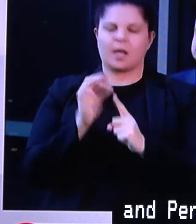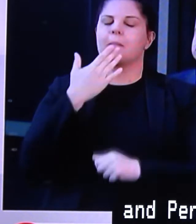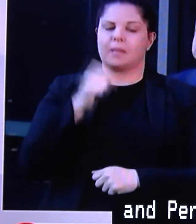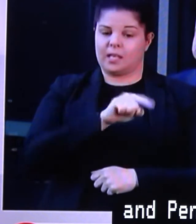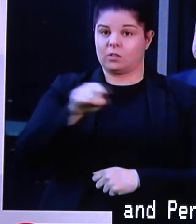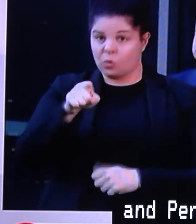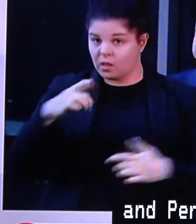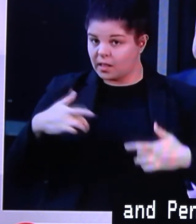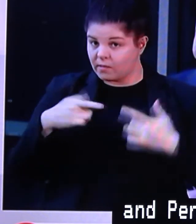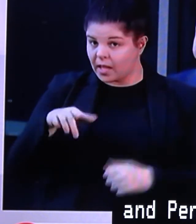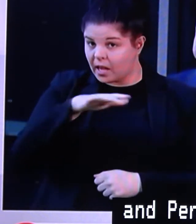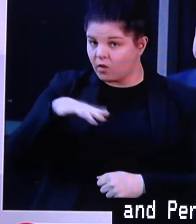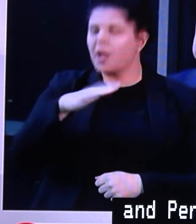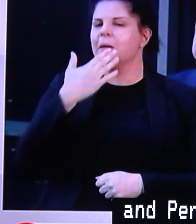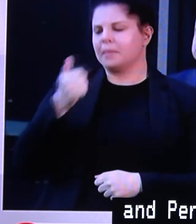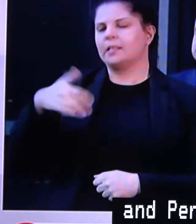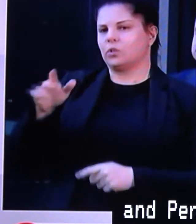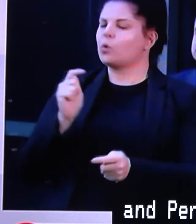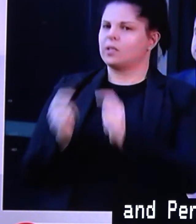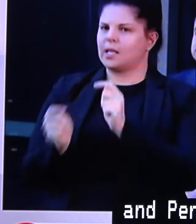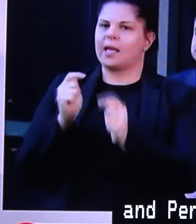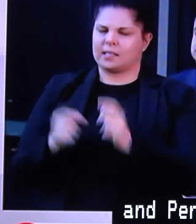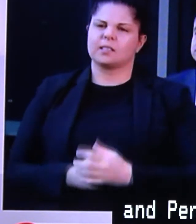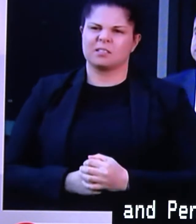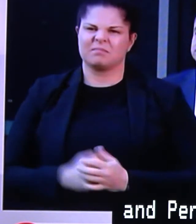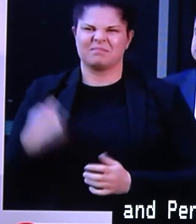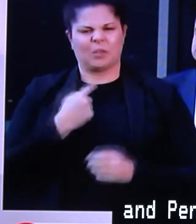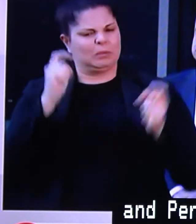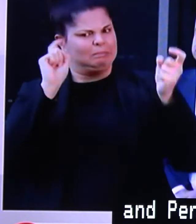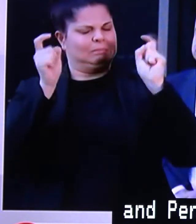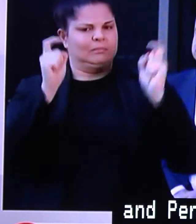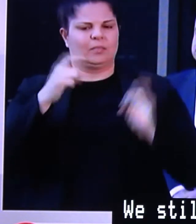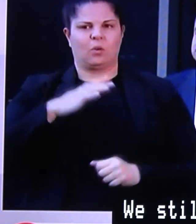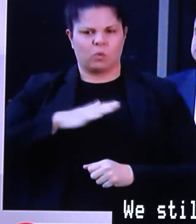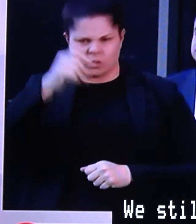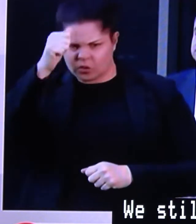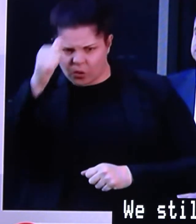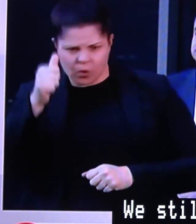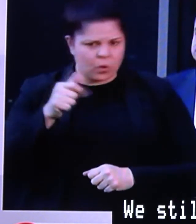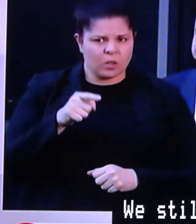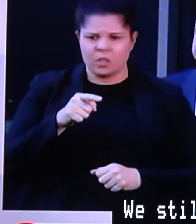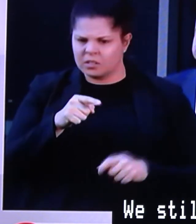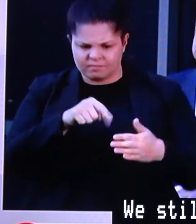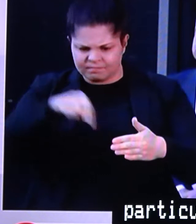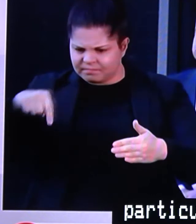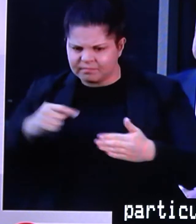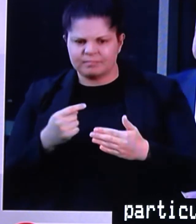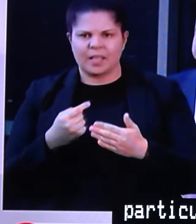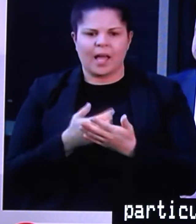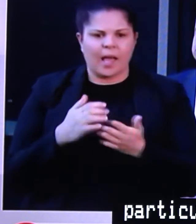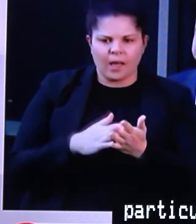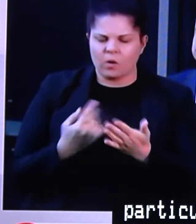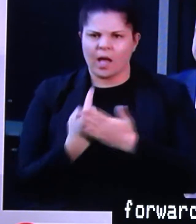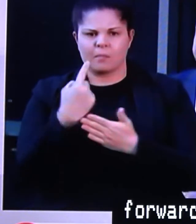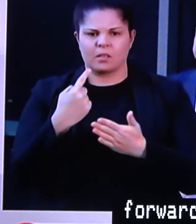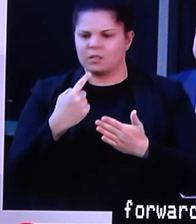to come forward for testing, as we are concerned and want to confirm that there is not chains of transmission occurring in those